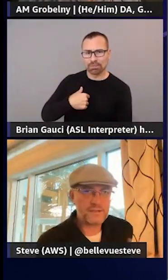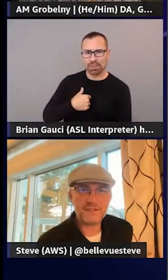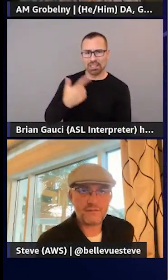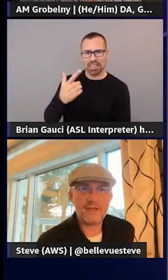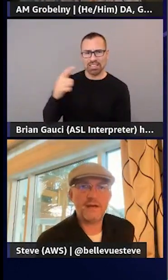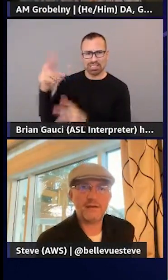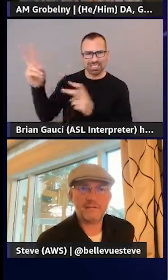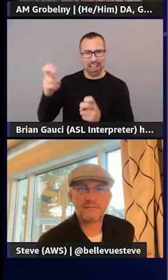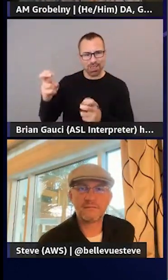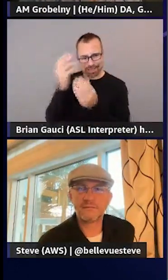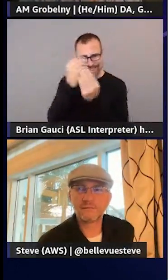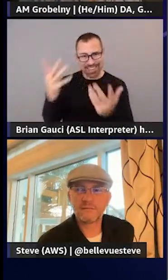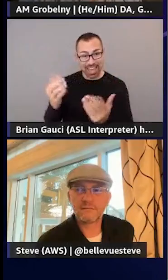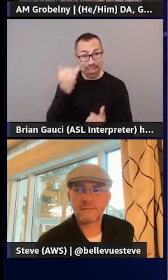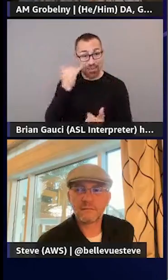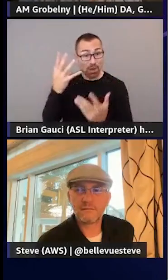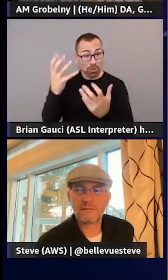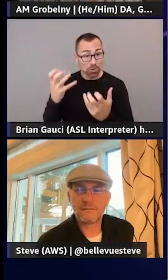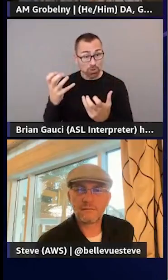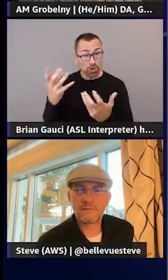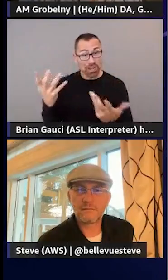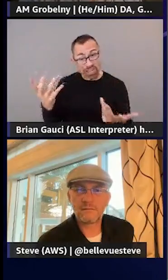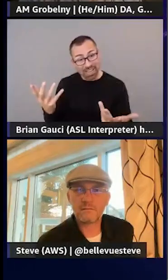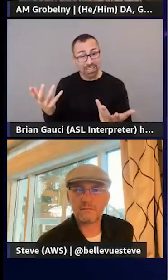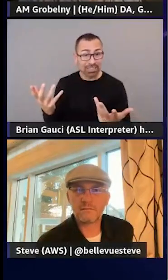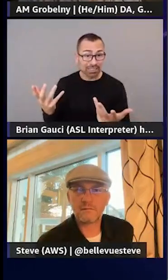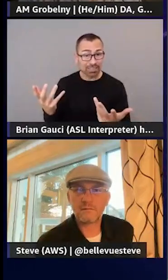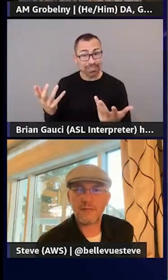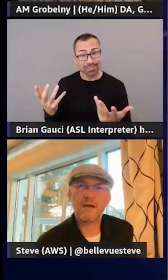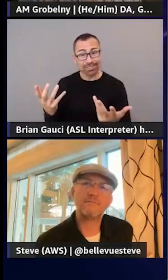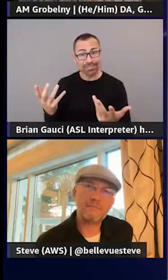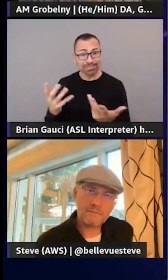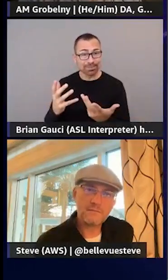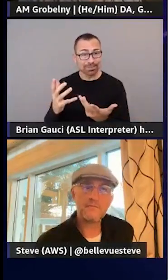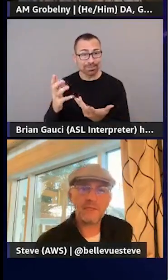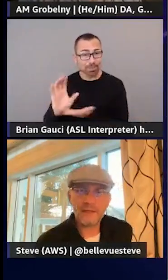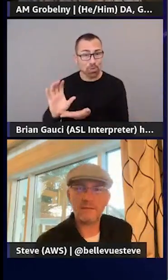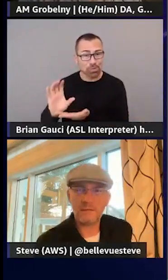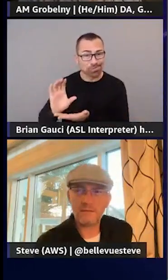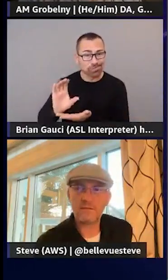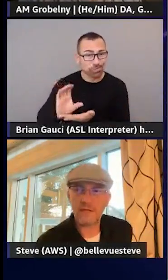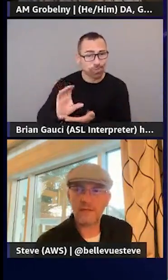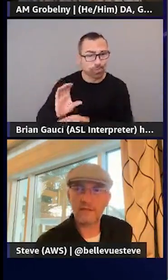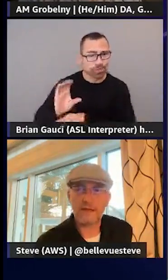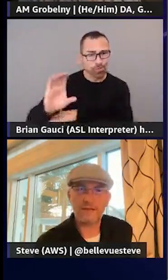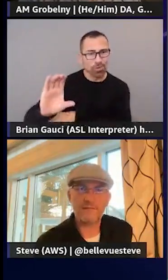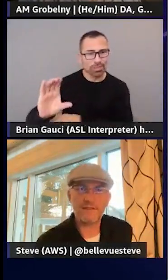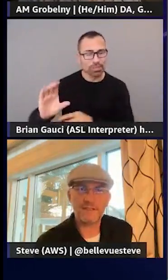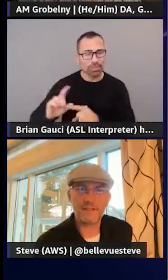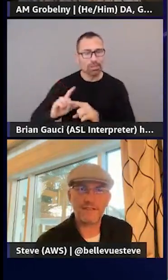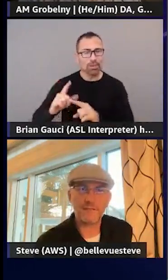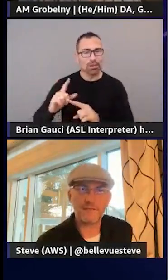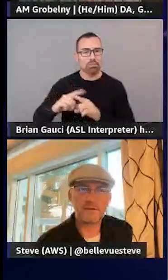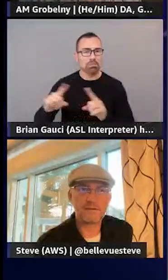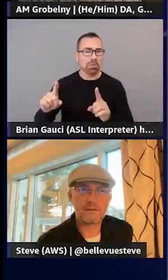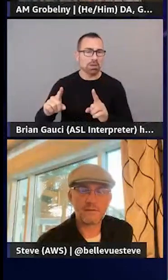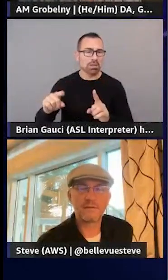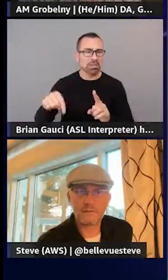could pause this. It would be a little difficult to do. There's a lot of data here, but I could just download